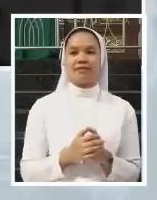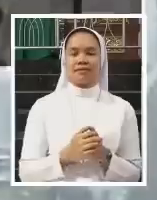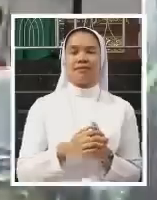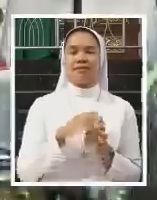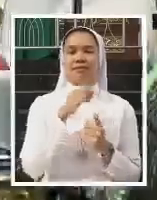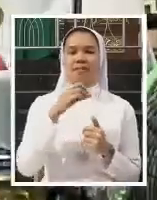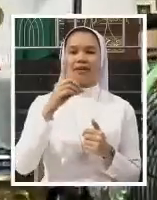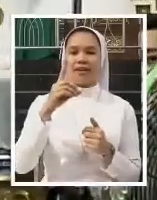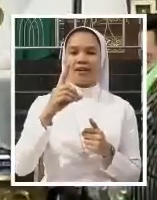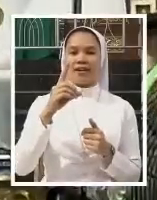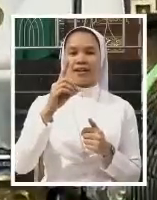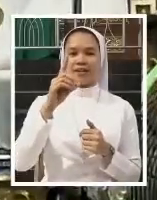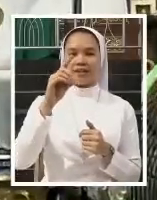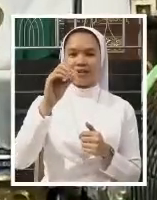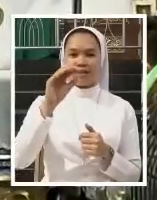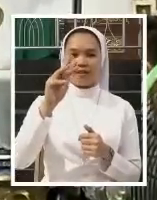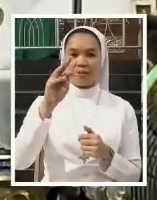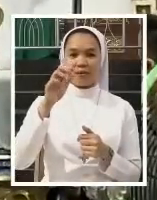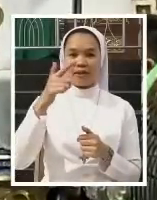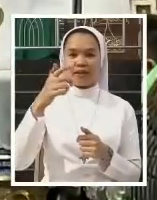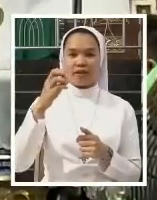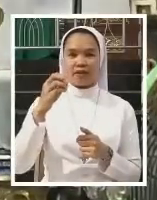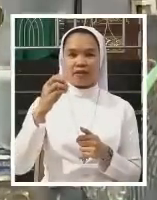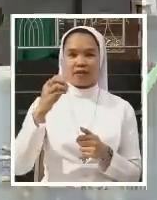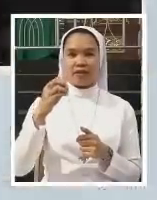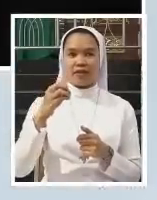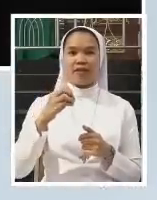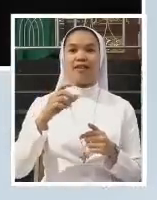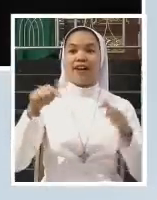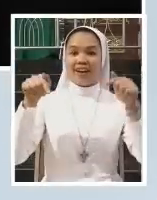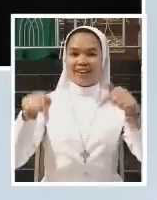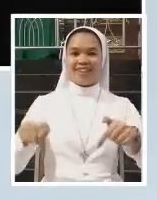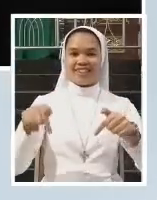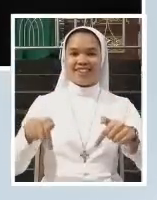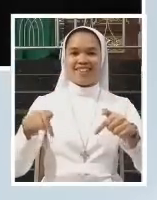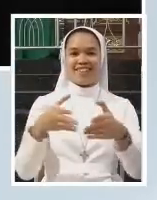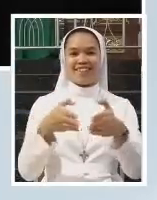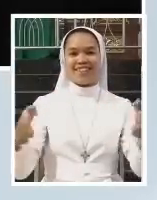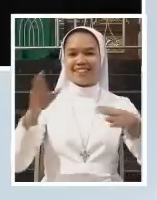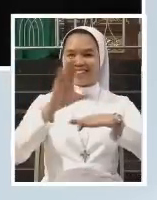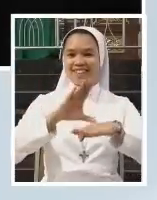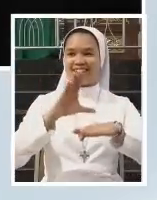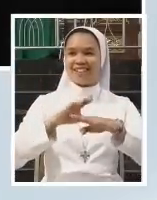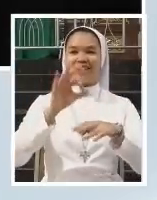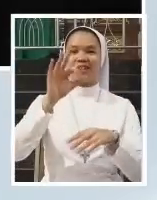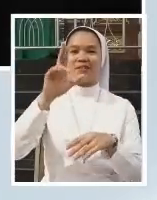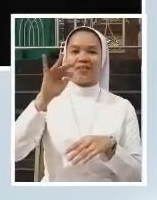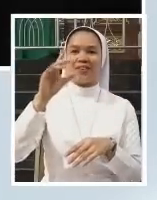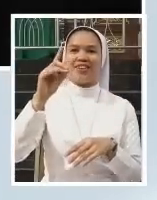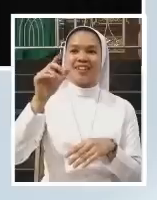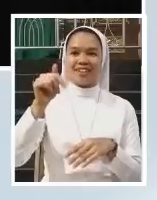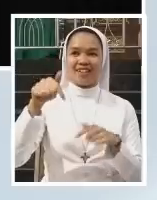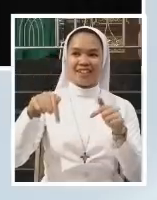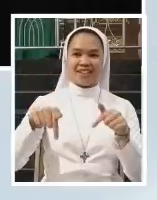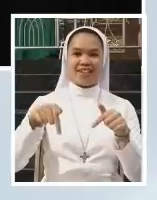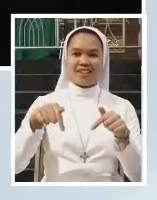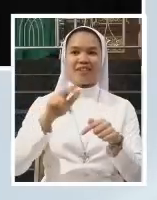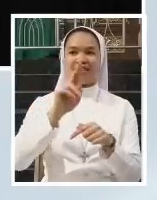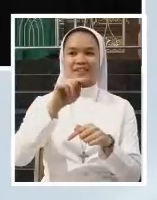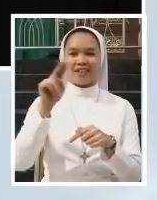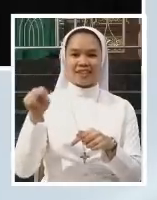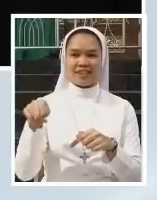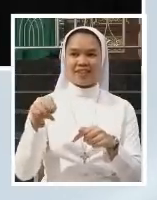Father Domingo Florida, Pastor, Cathedral of St. John the Evangelist Parish, Naga